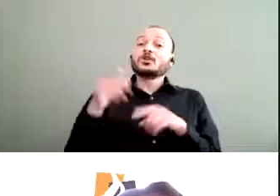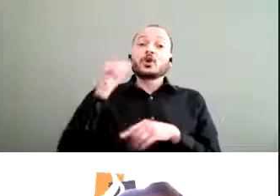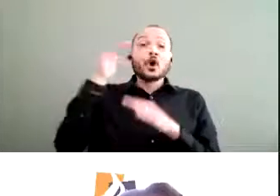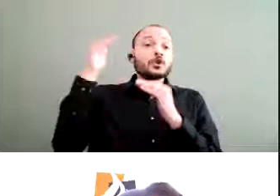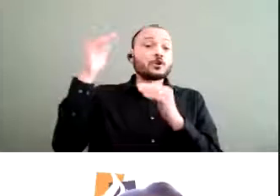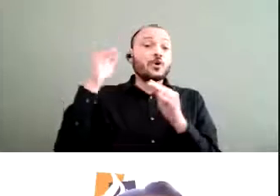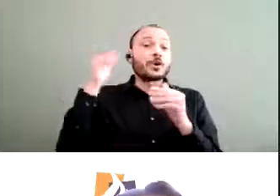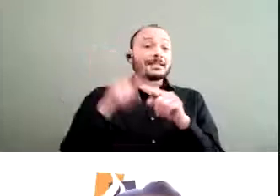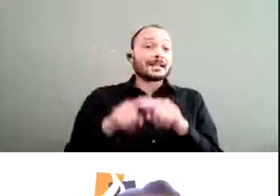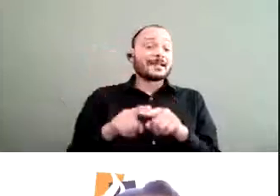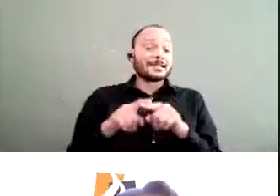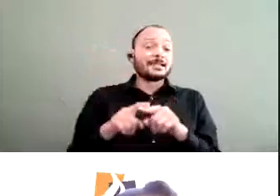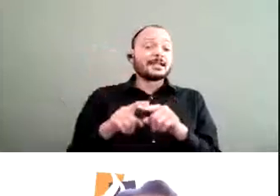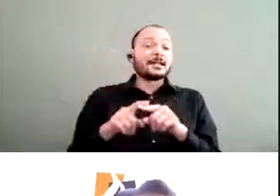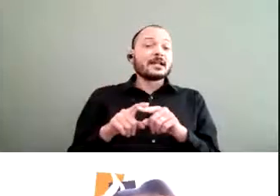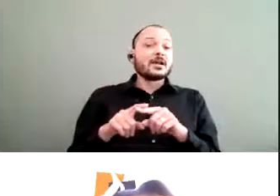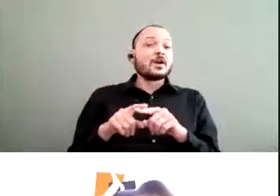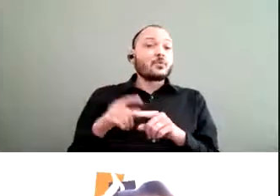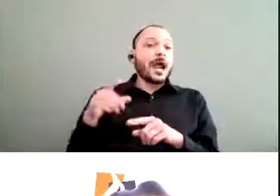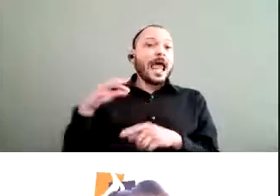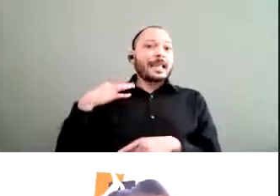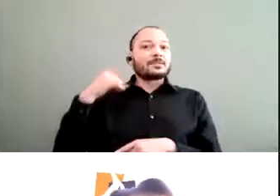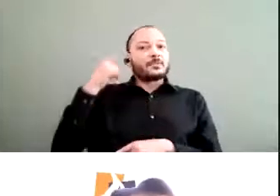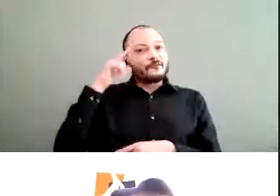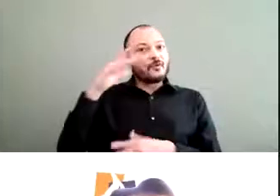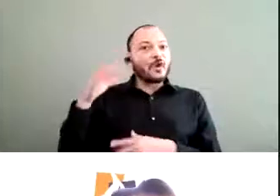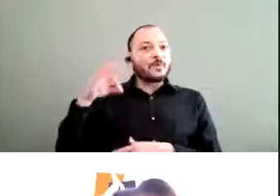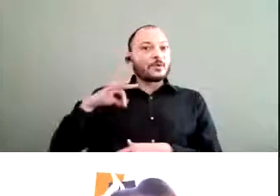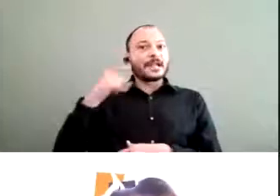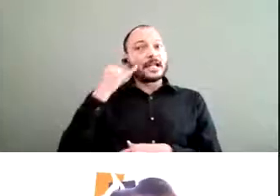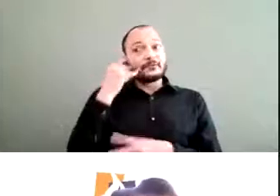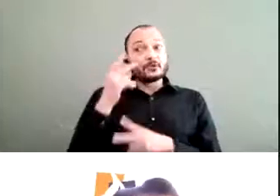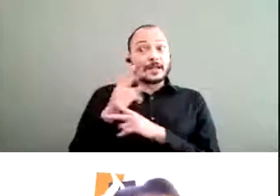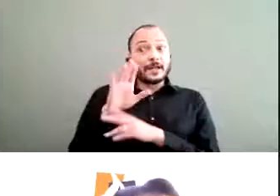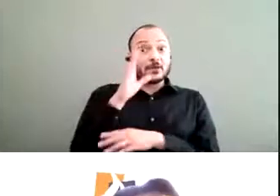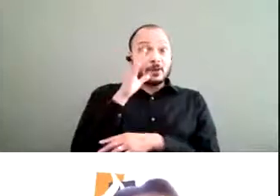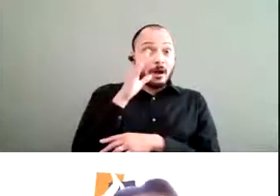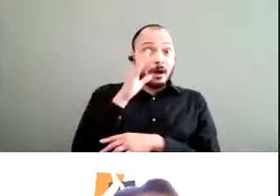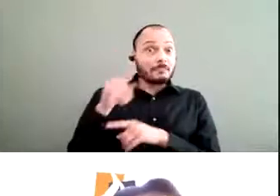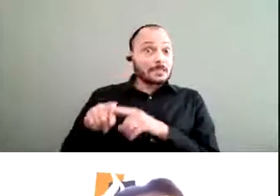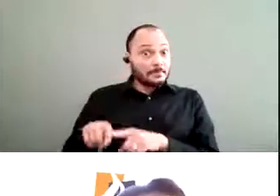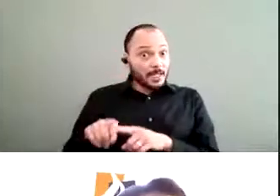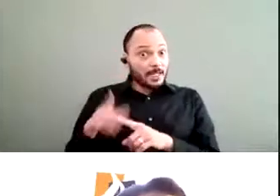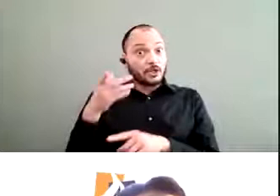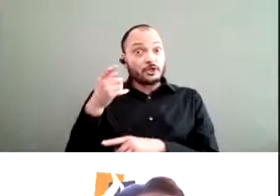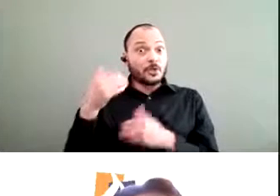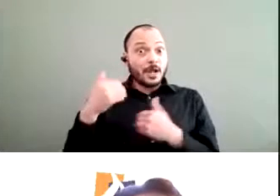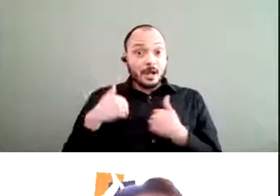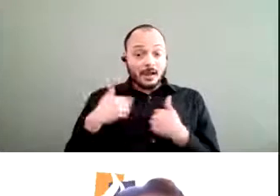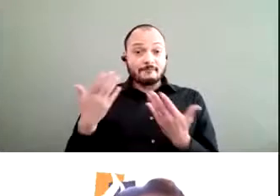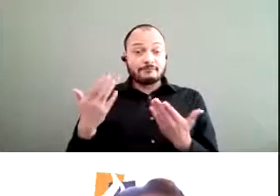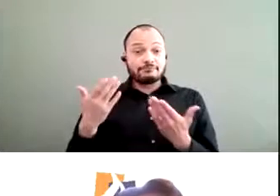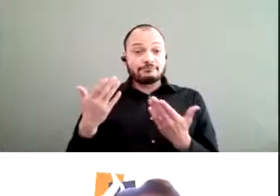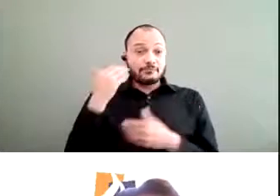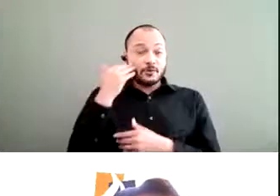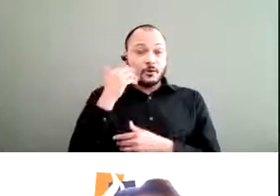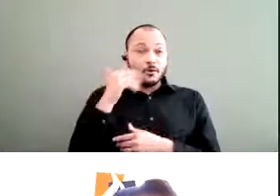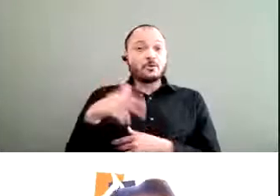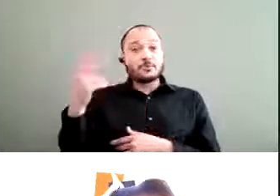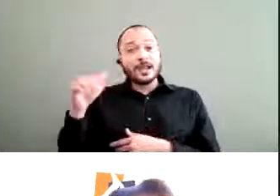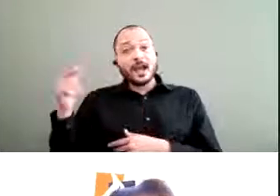for the credit. So if you had, you took care of your mom as a dependent and you had, you know, three other dependents, it